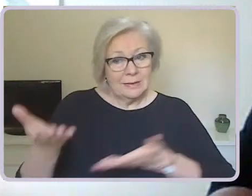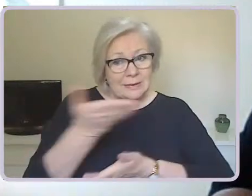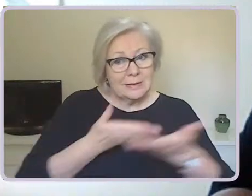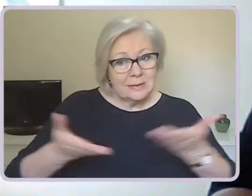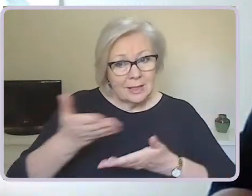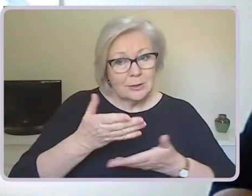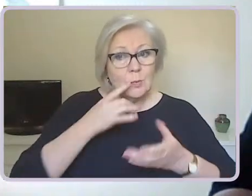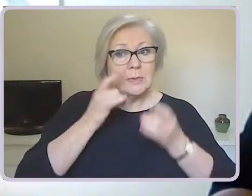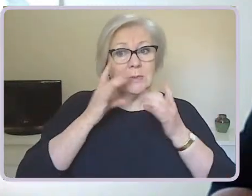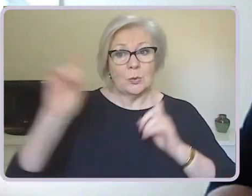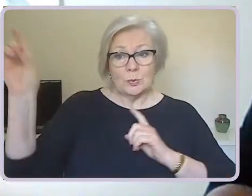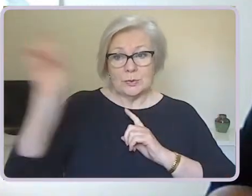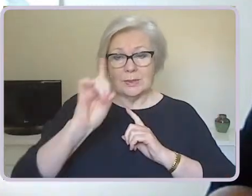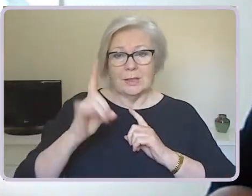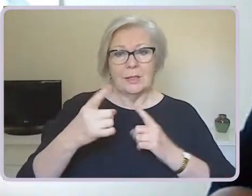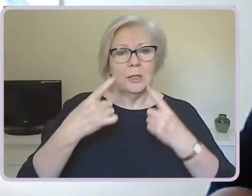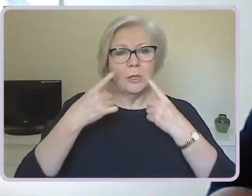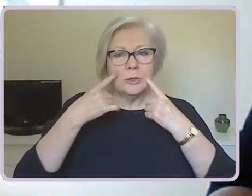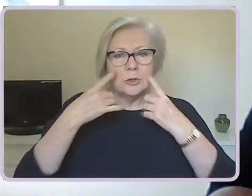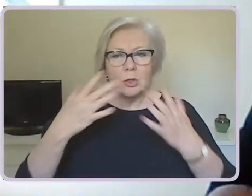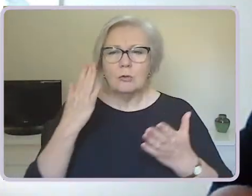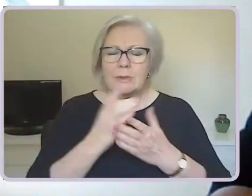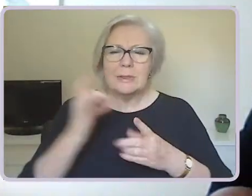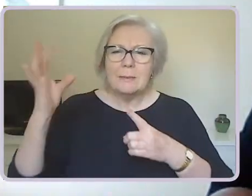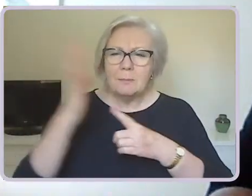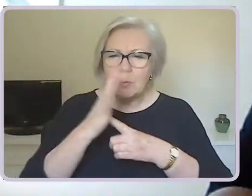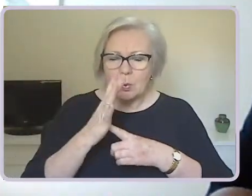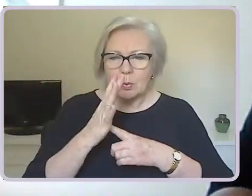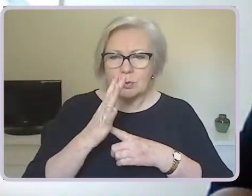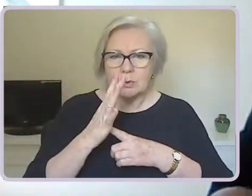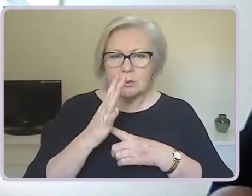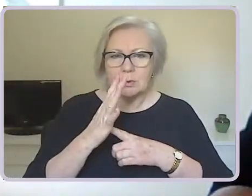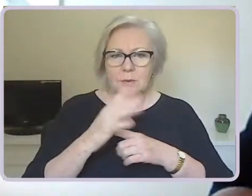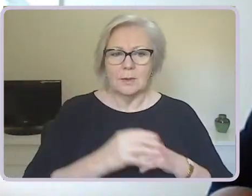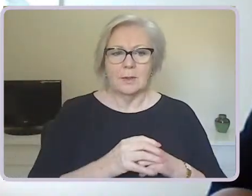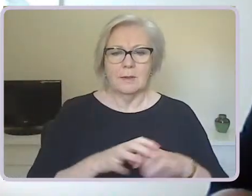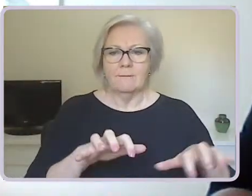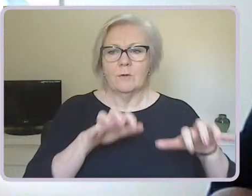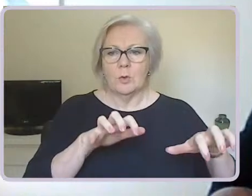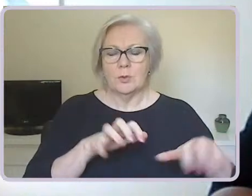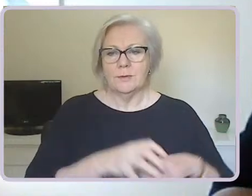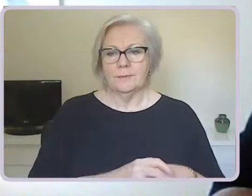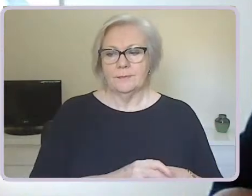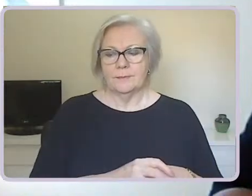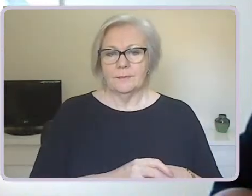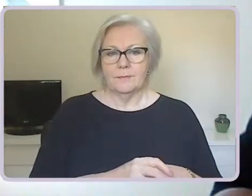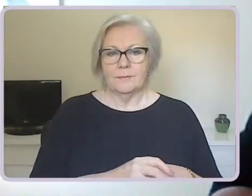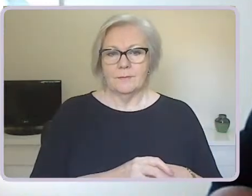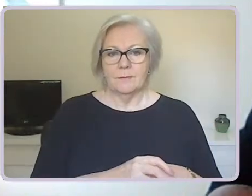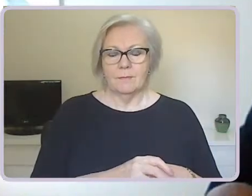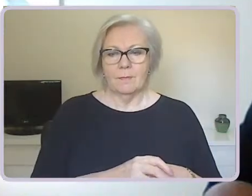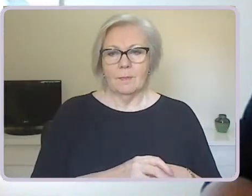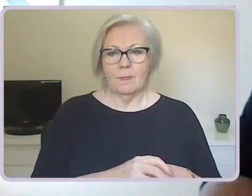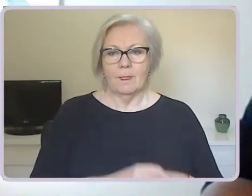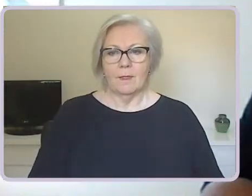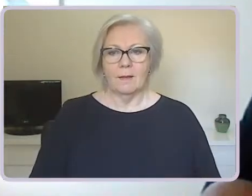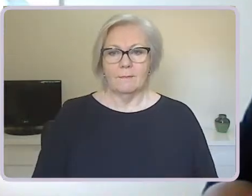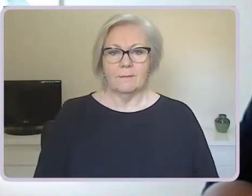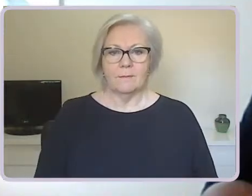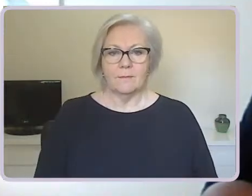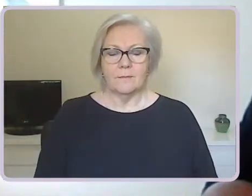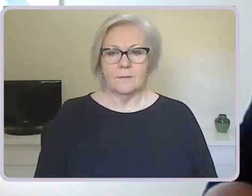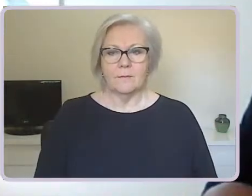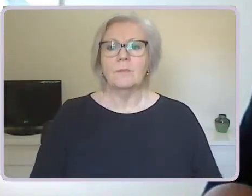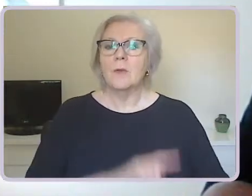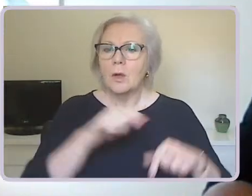so critically important, so we are pleased to be able to still bring this to you safely and online. We